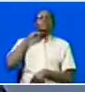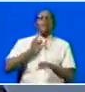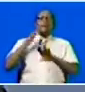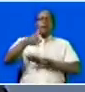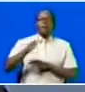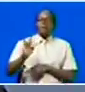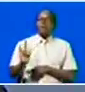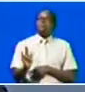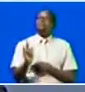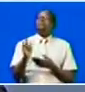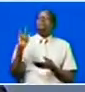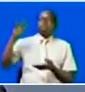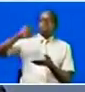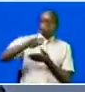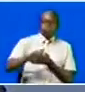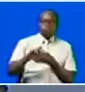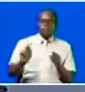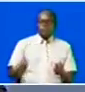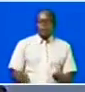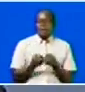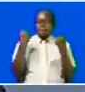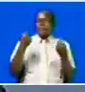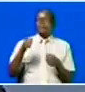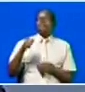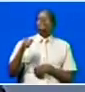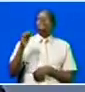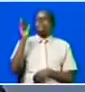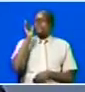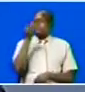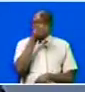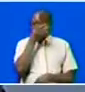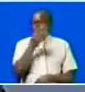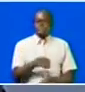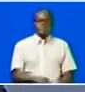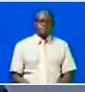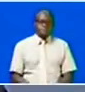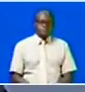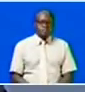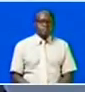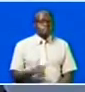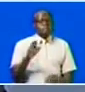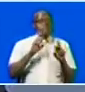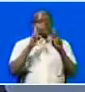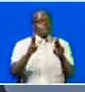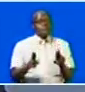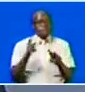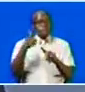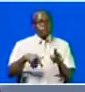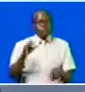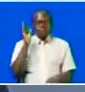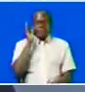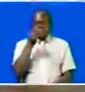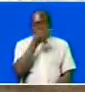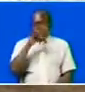plane crashed at Kinangop in the Aberdare Ranges on Tuesday last week. Well, Raquel Mugai was there and covered the following report.